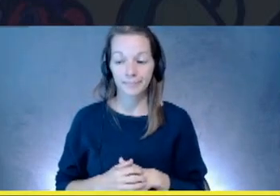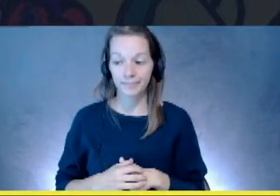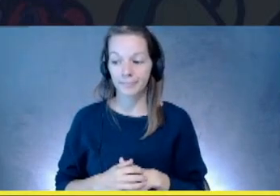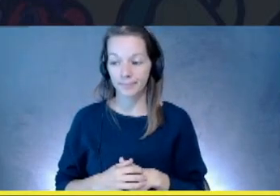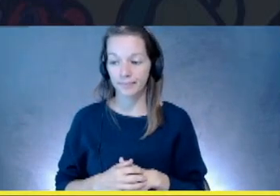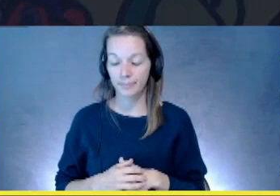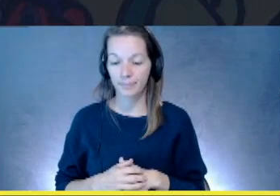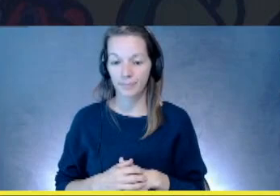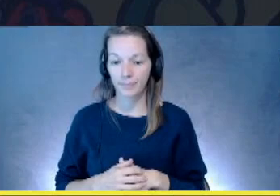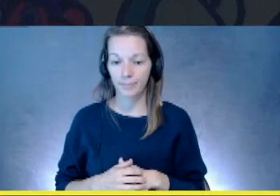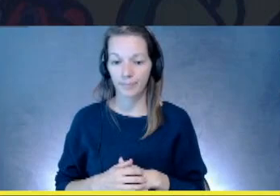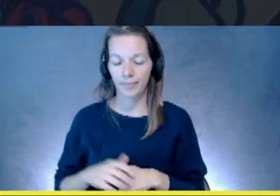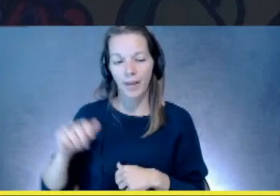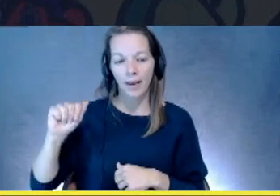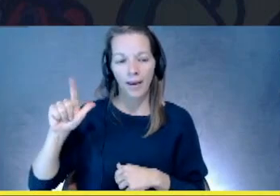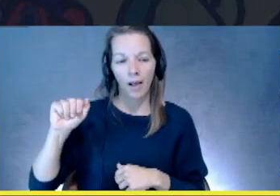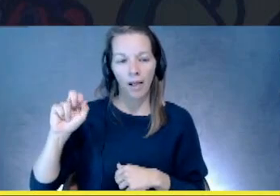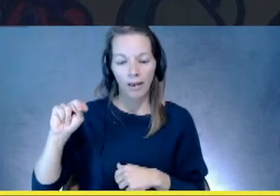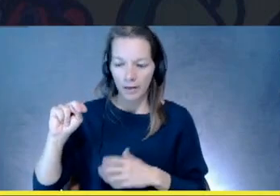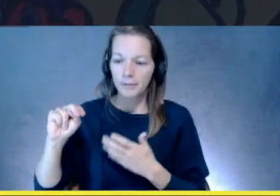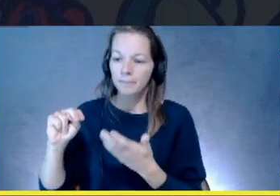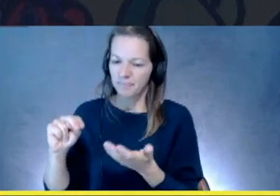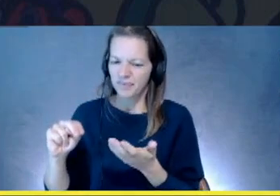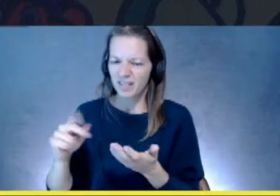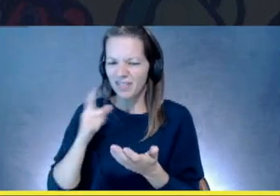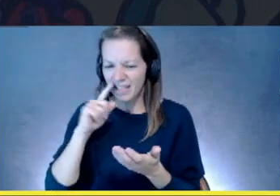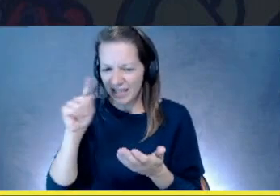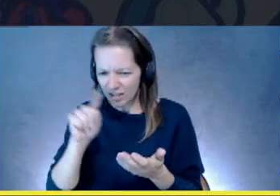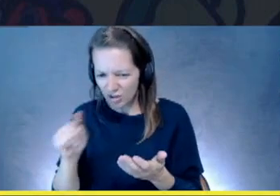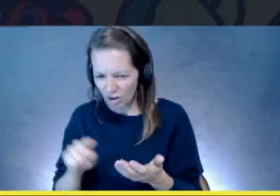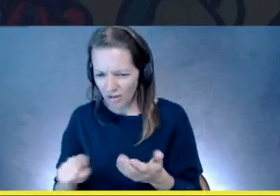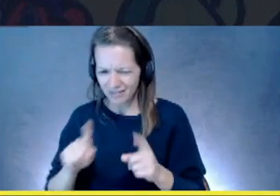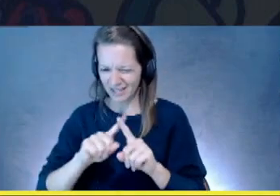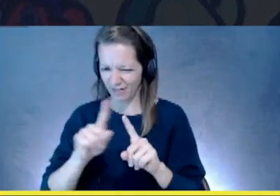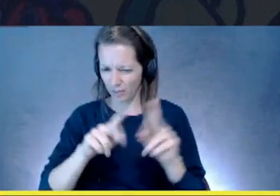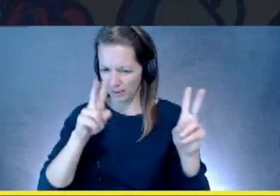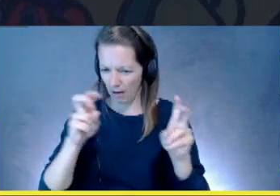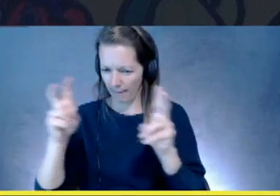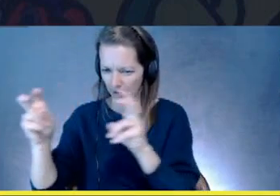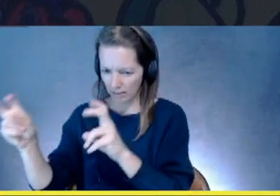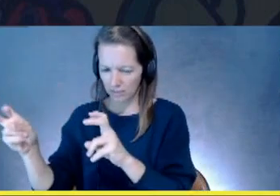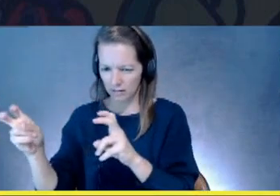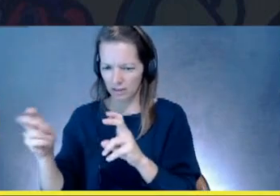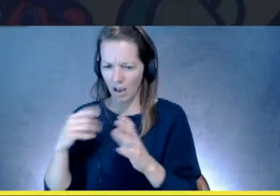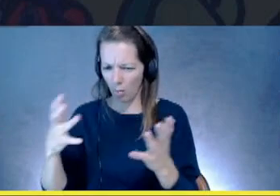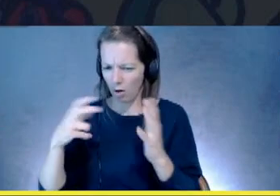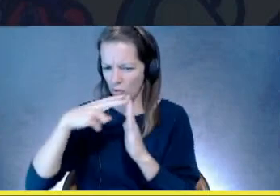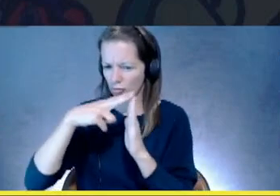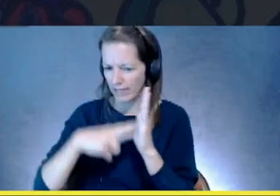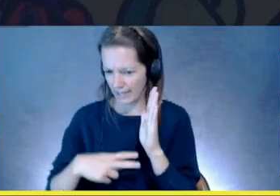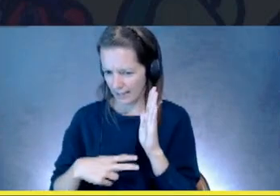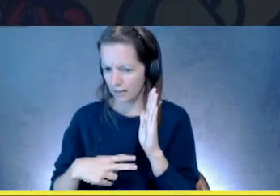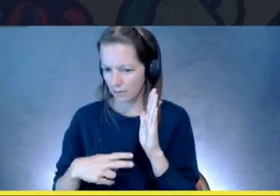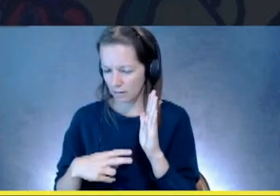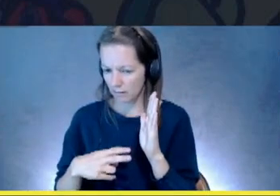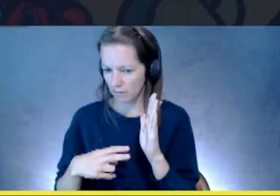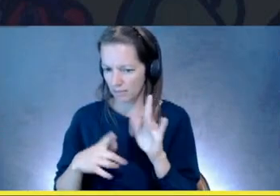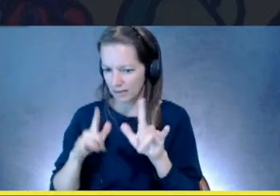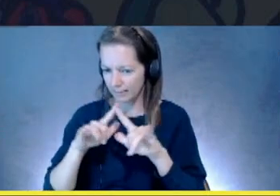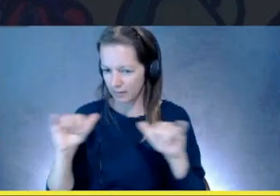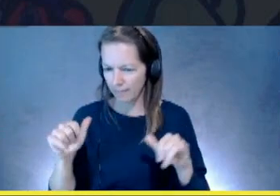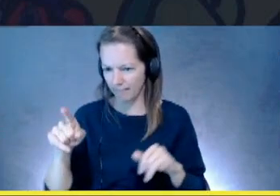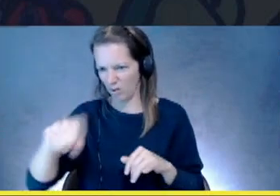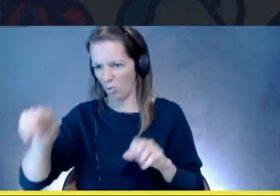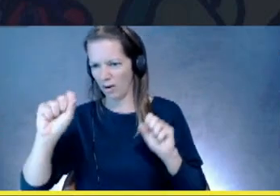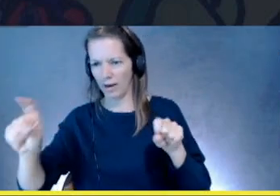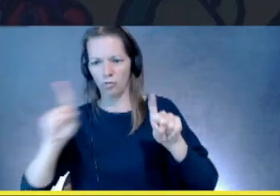Well, I want to take a moment to just read. These are on fairly different topics, but I want to read them together, and you all can respond